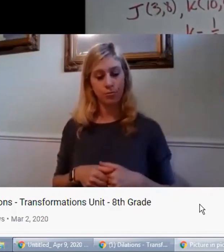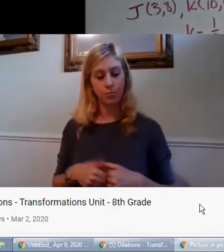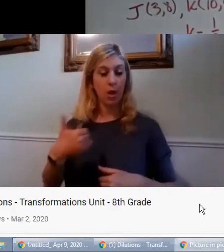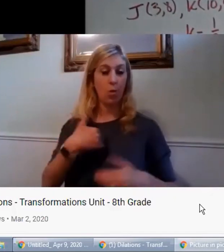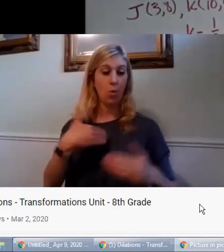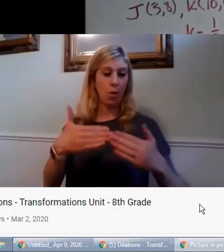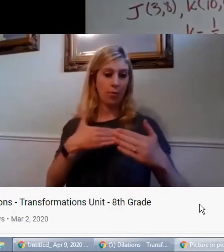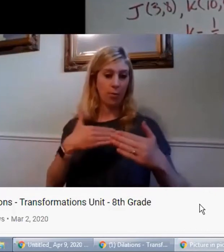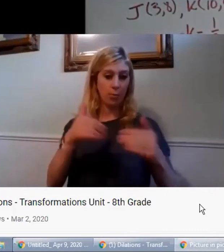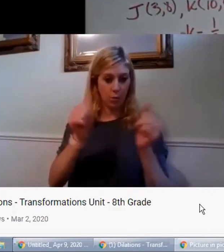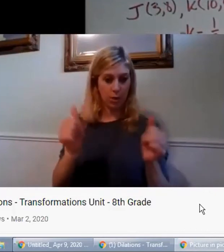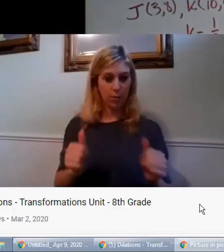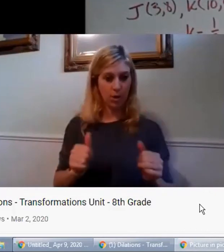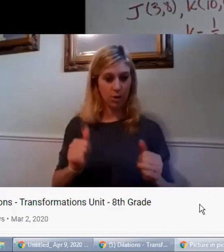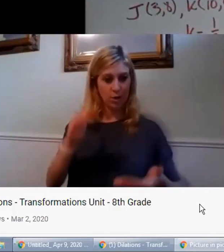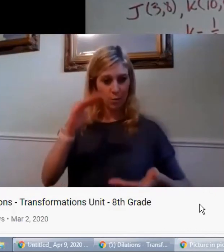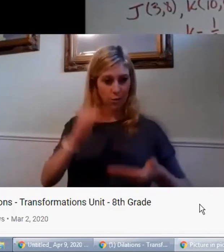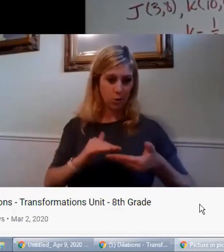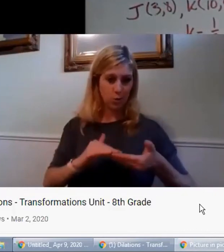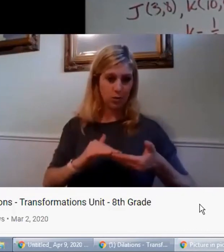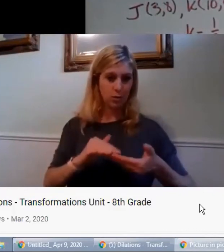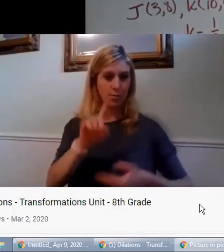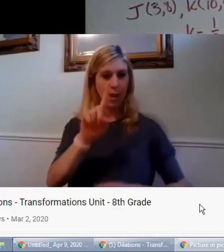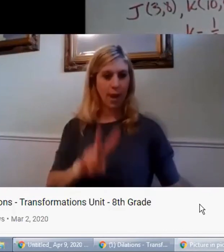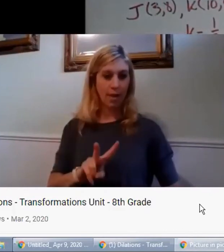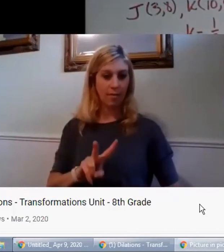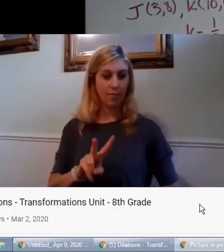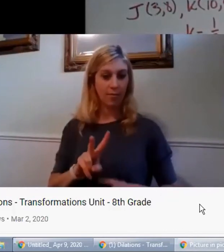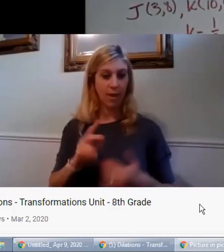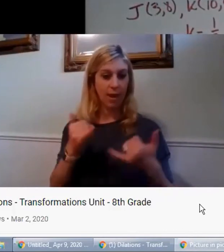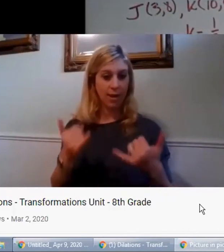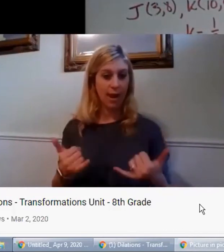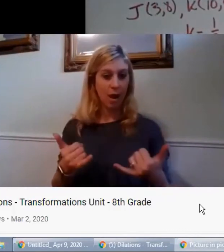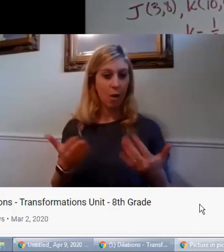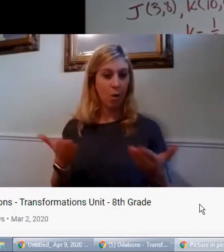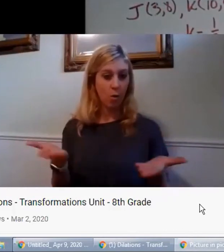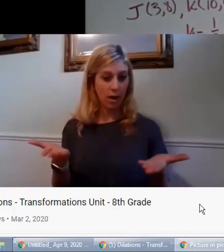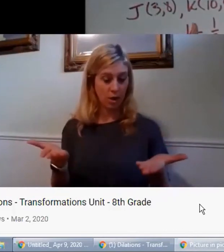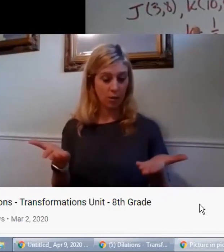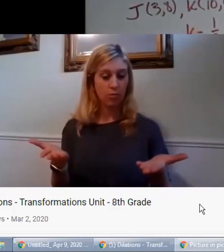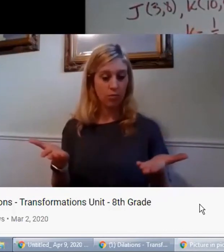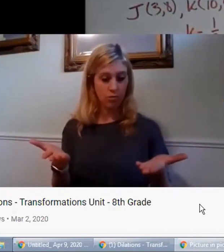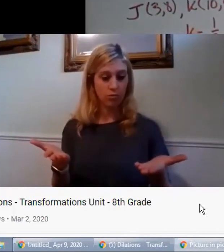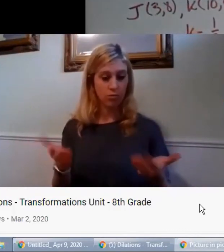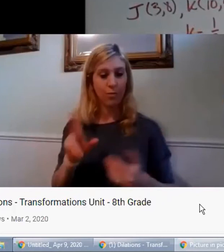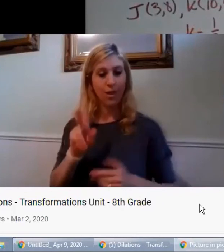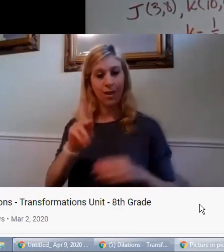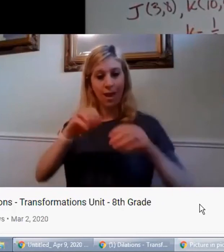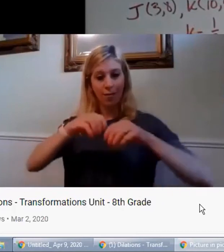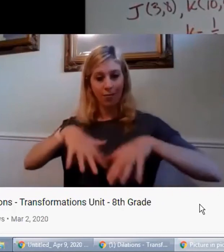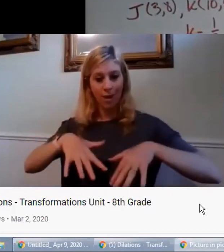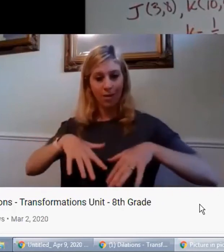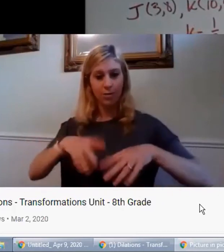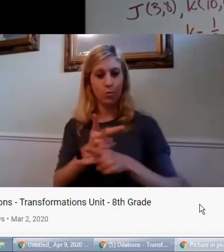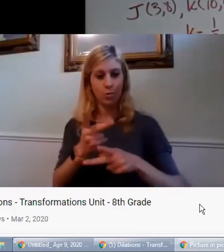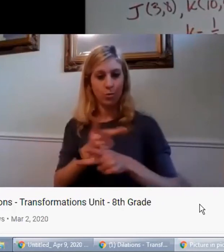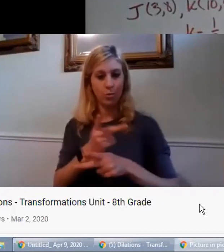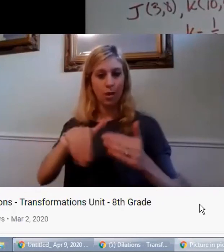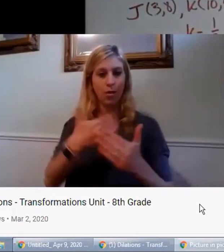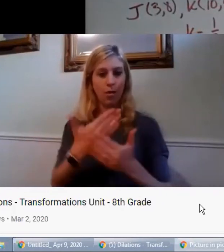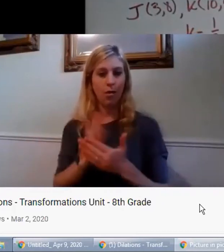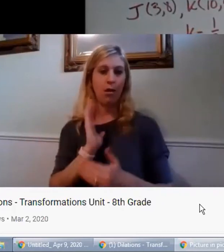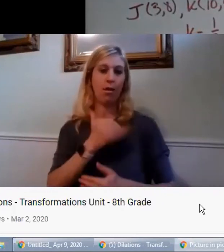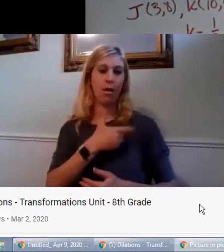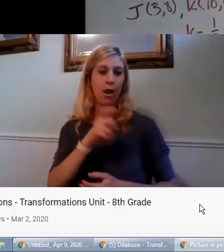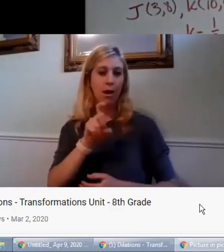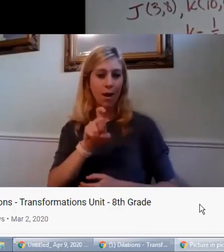here. So that all was just taking that K factor, multiplying it by all our X coordinates, then multiplying it by all our Y coordinates, and getting our